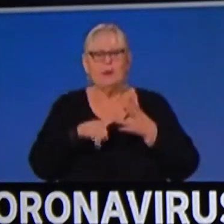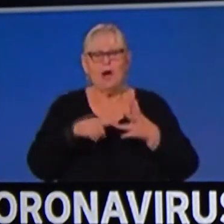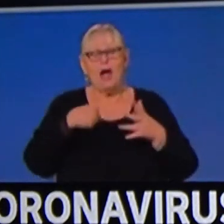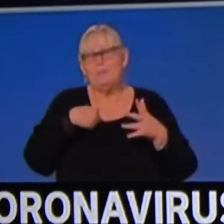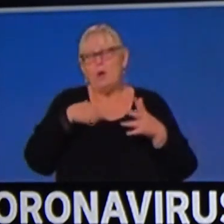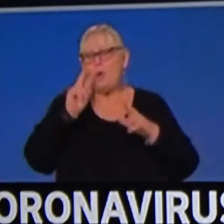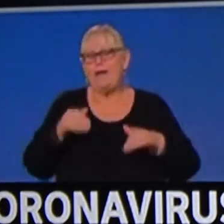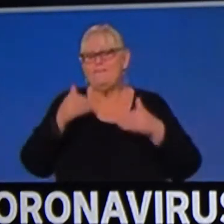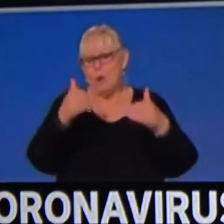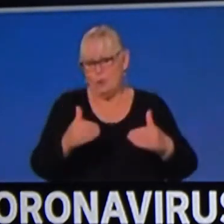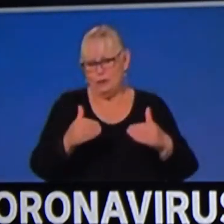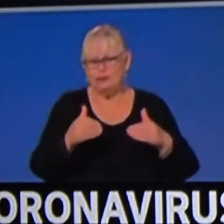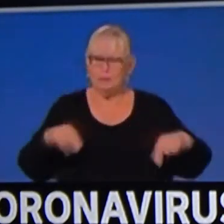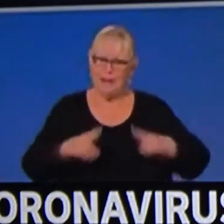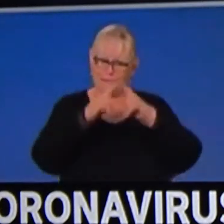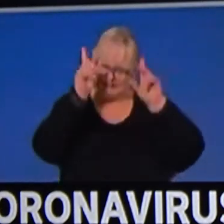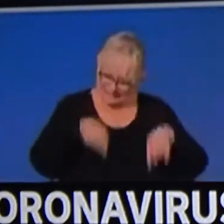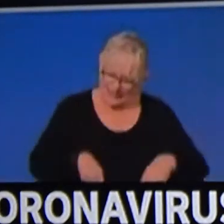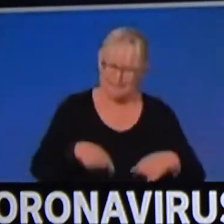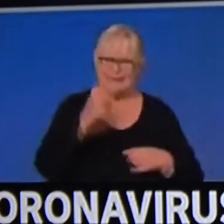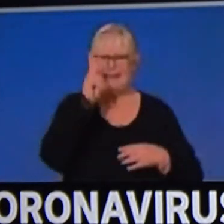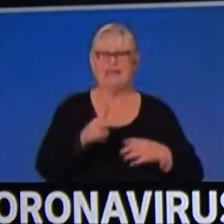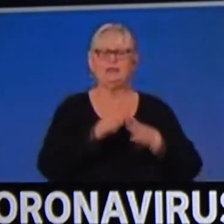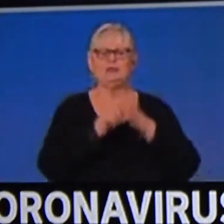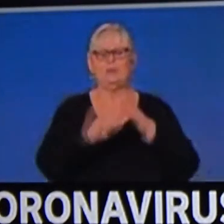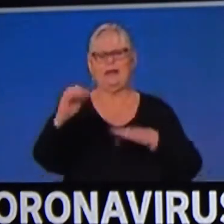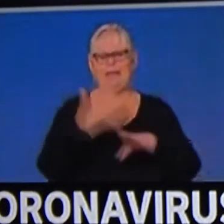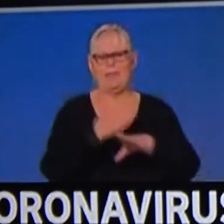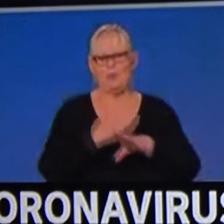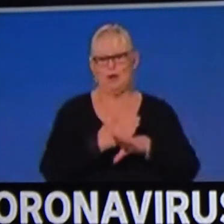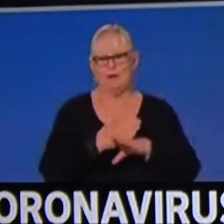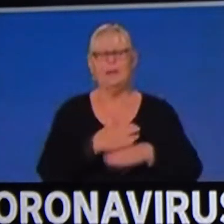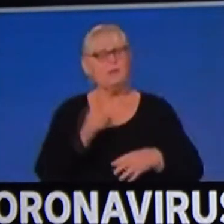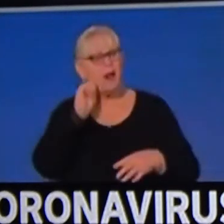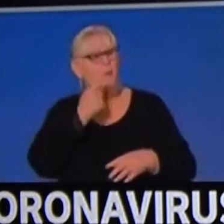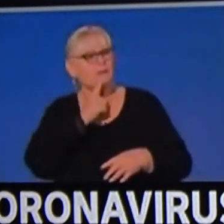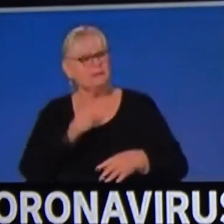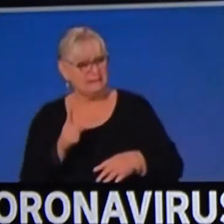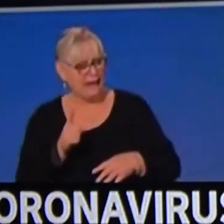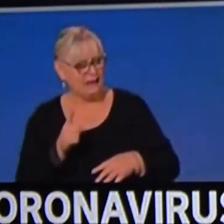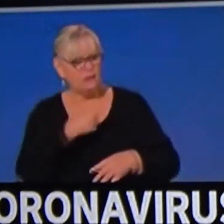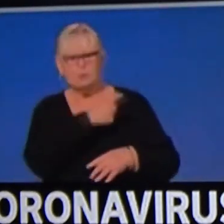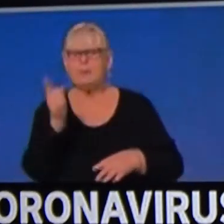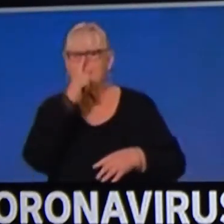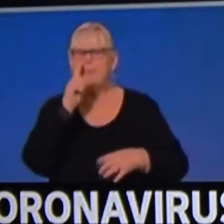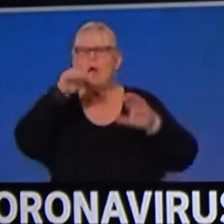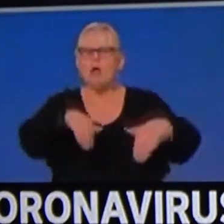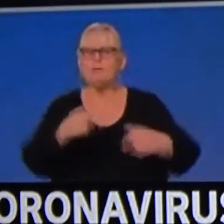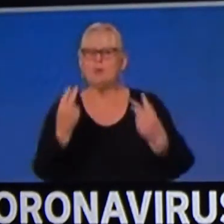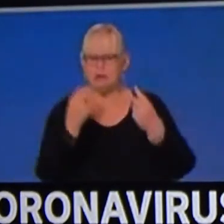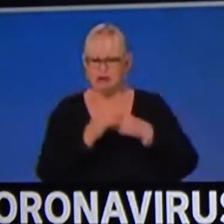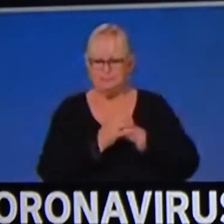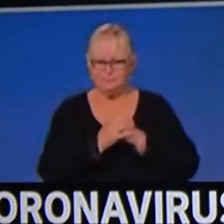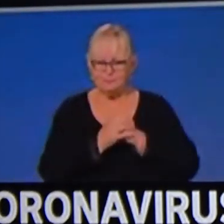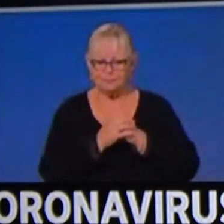able to resume and continue to do the legislative work that does. But I would stress this to people at home. Just because